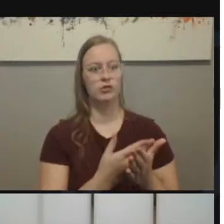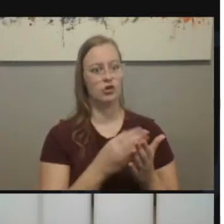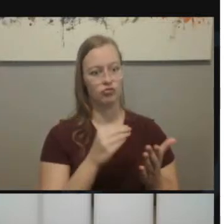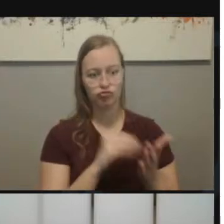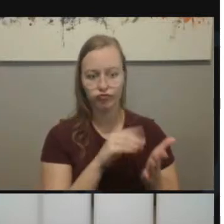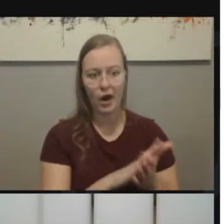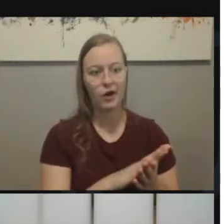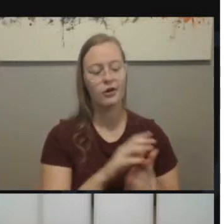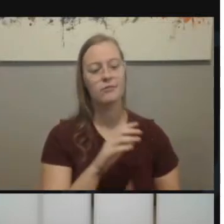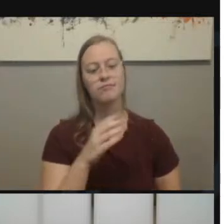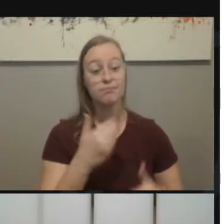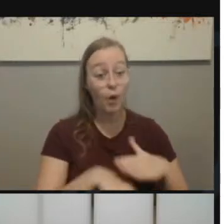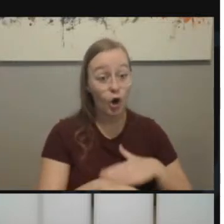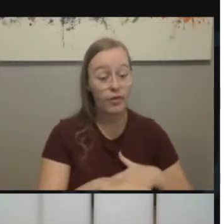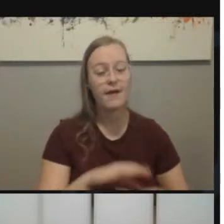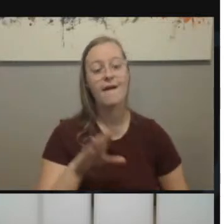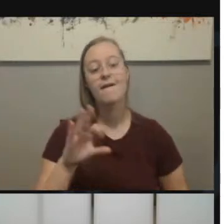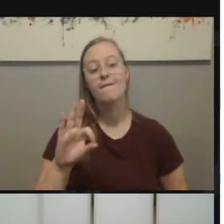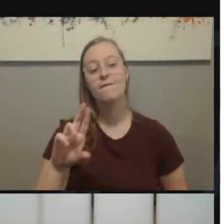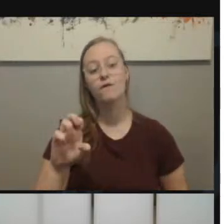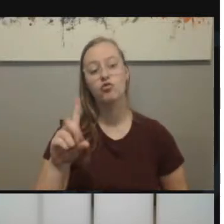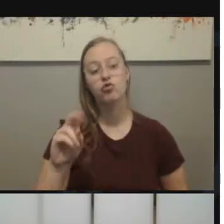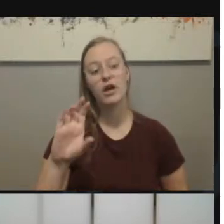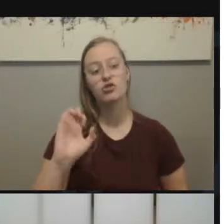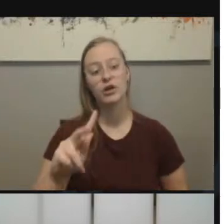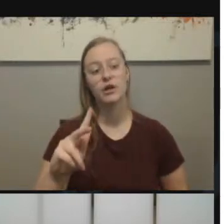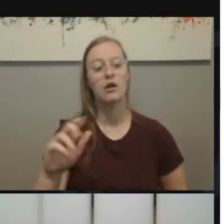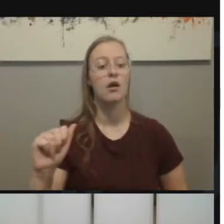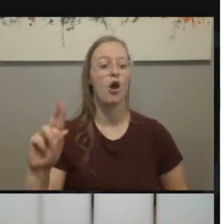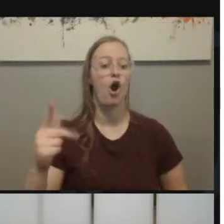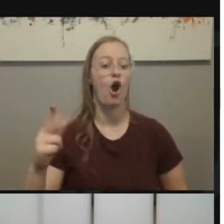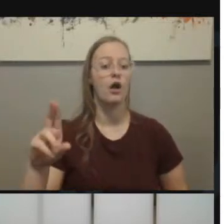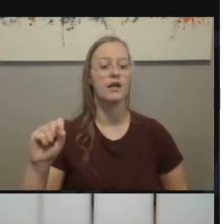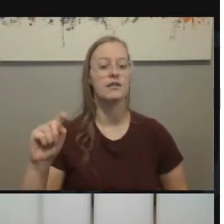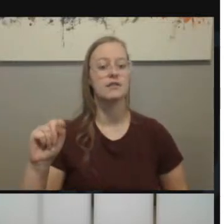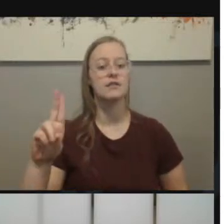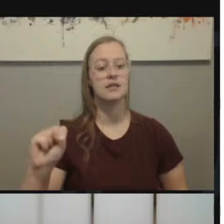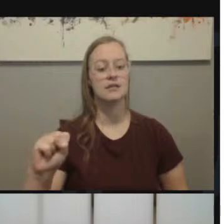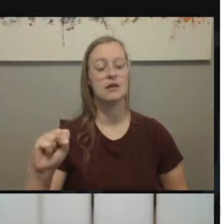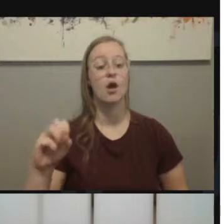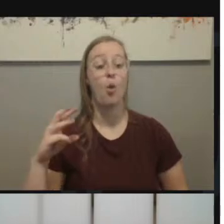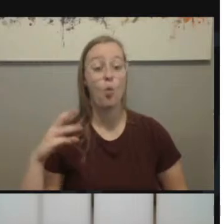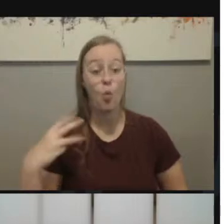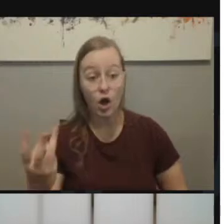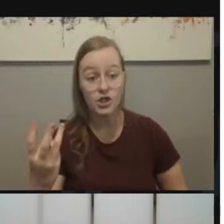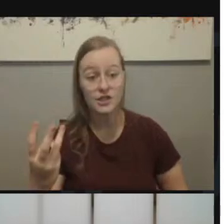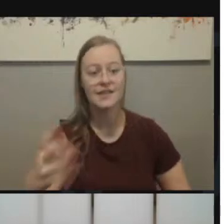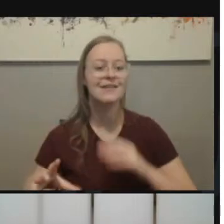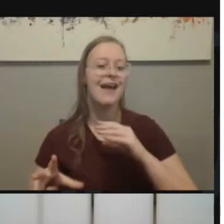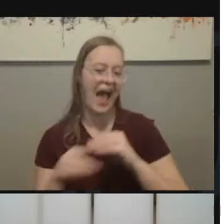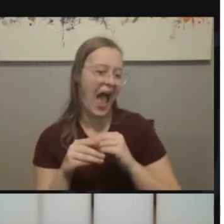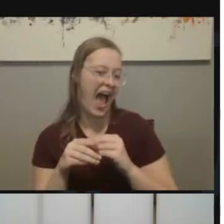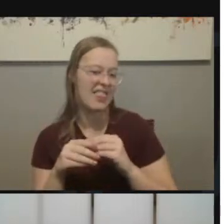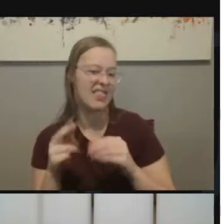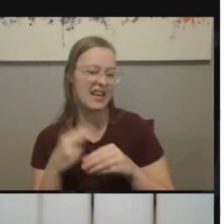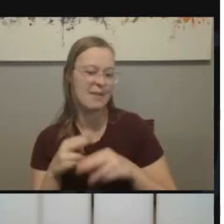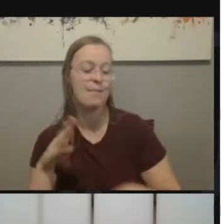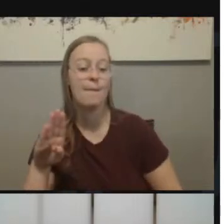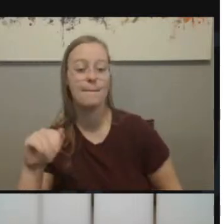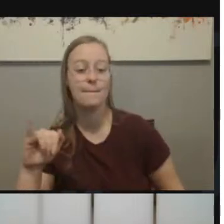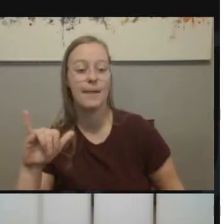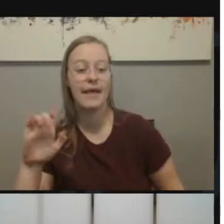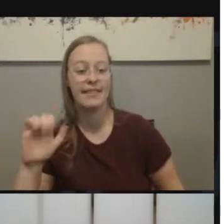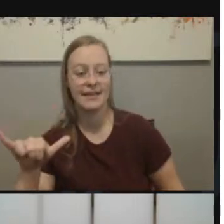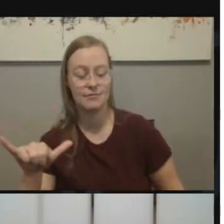of Frederick Augustus Washington, and we'll add the surname Bailey, and